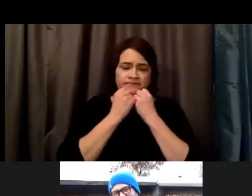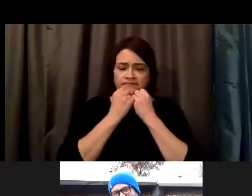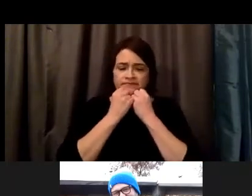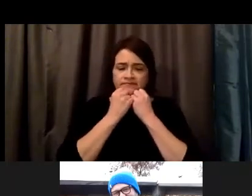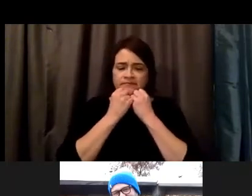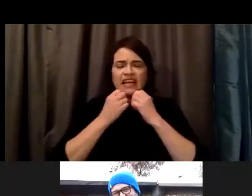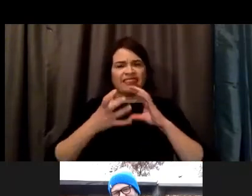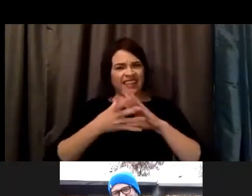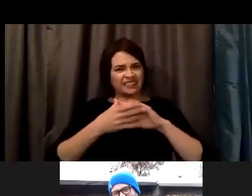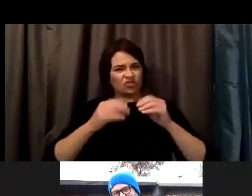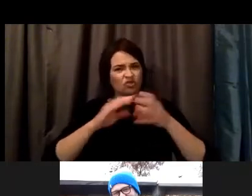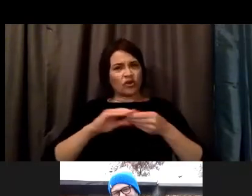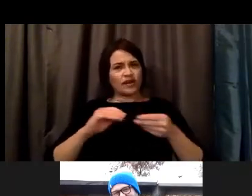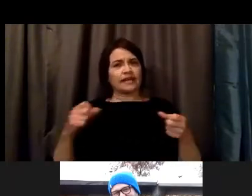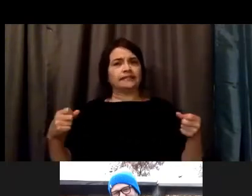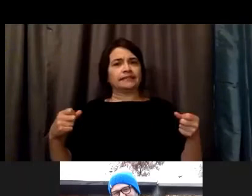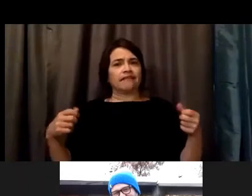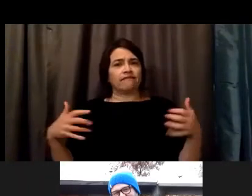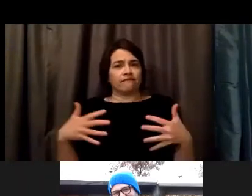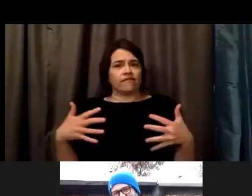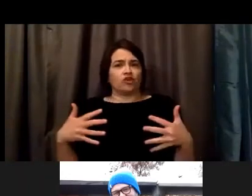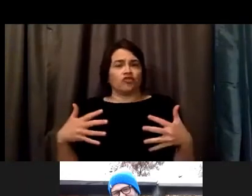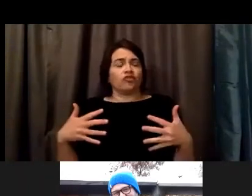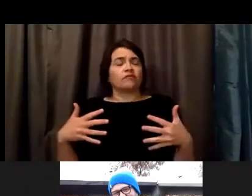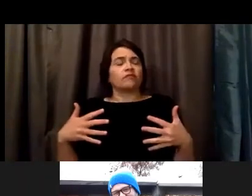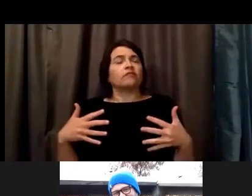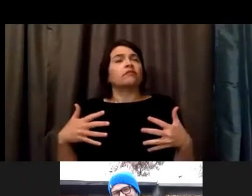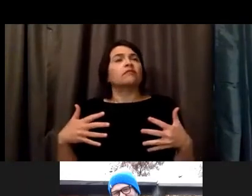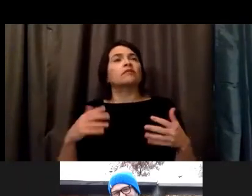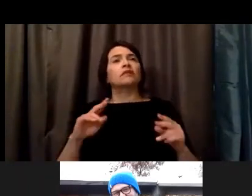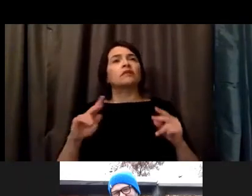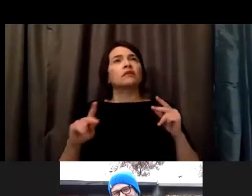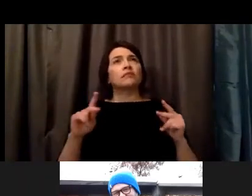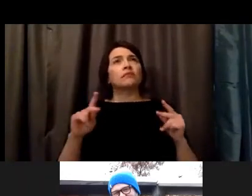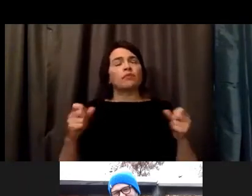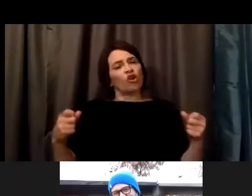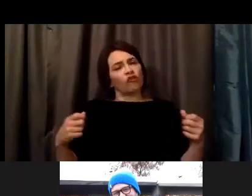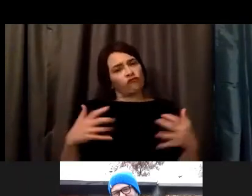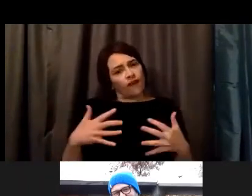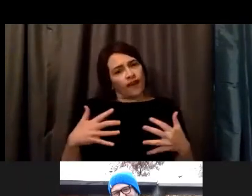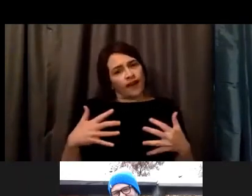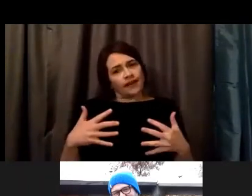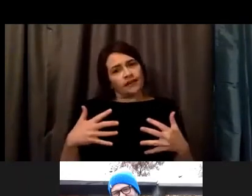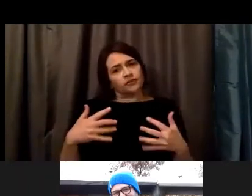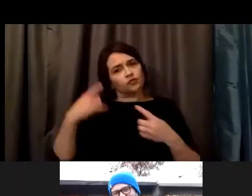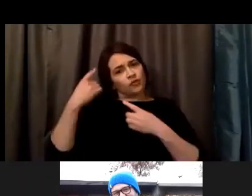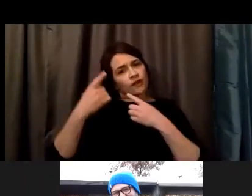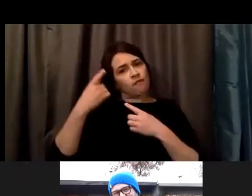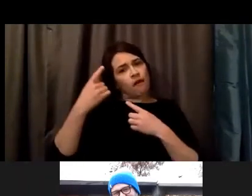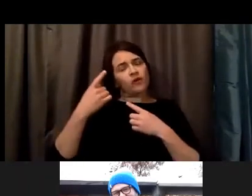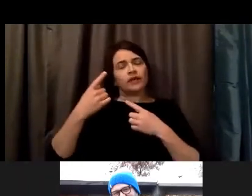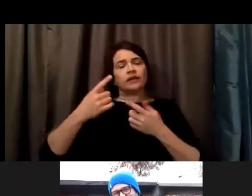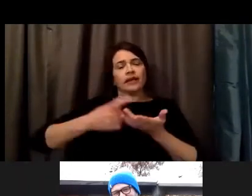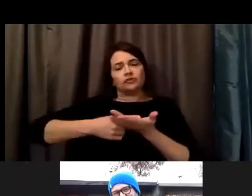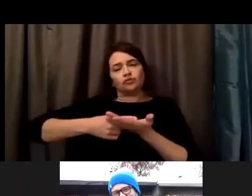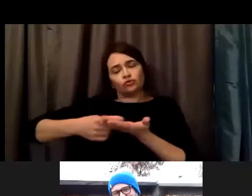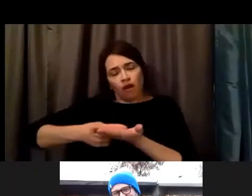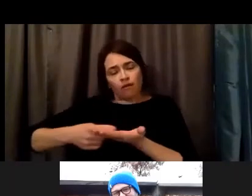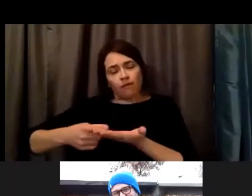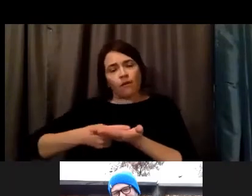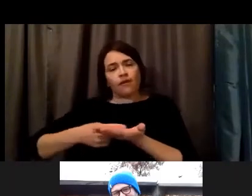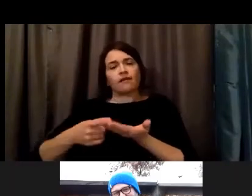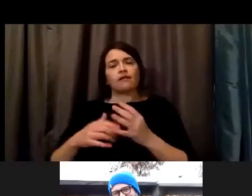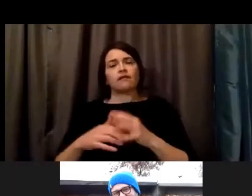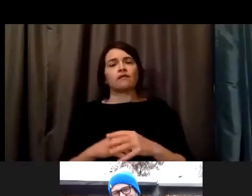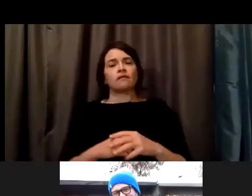You may not get that kind of adjectives from a one-on-one conversation or a discussion, but you